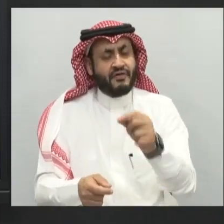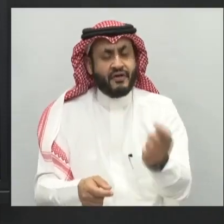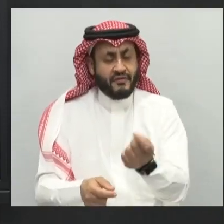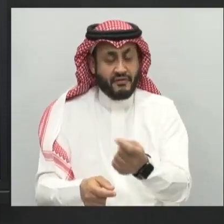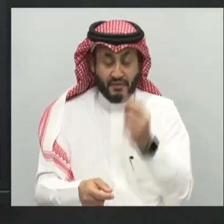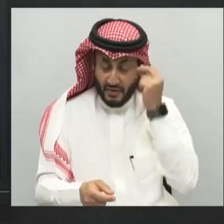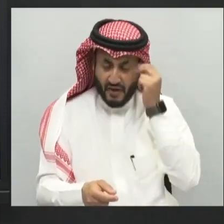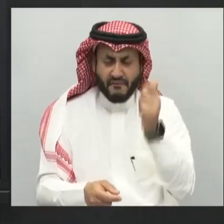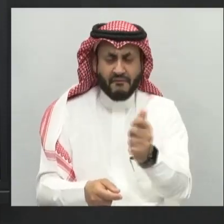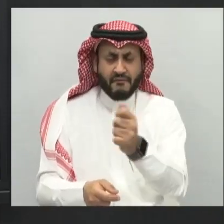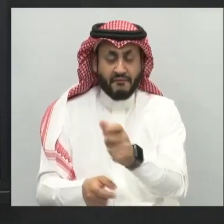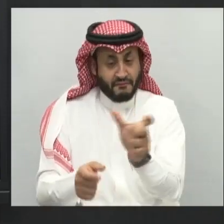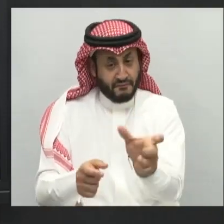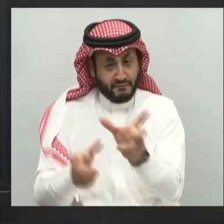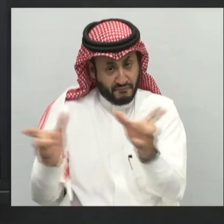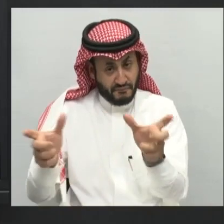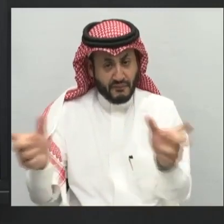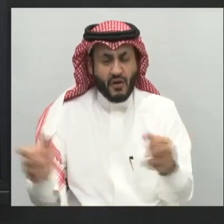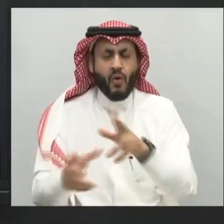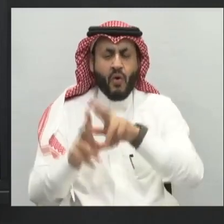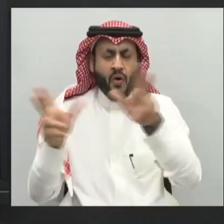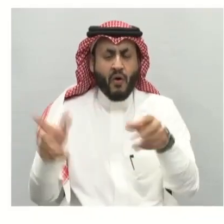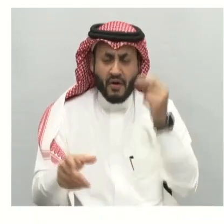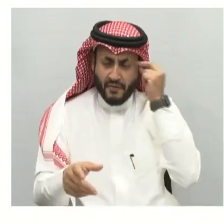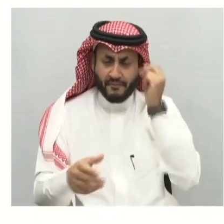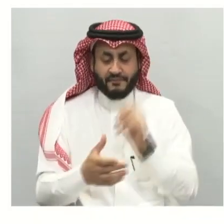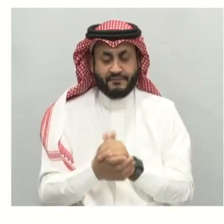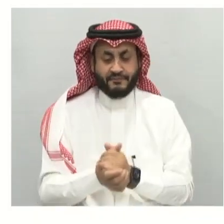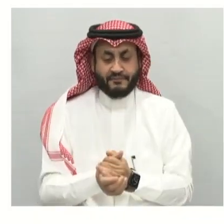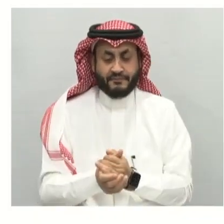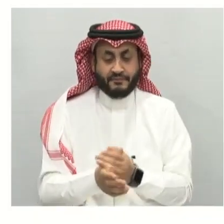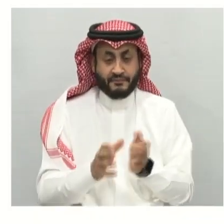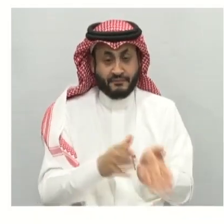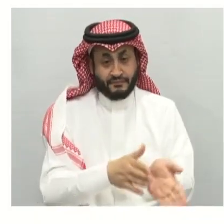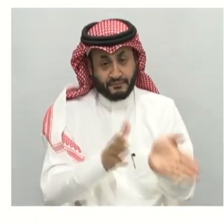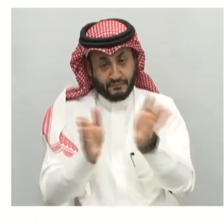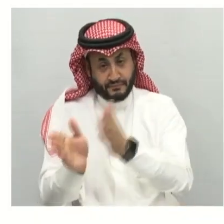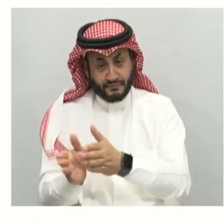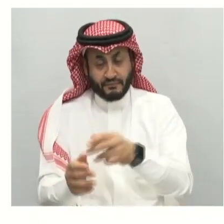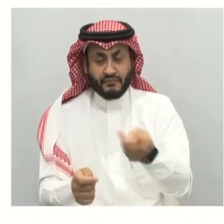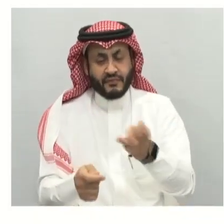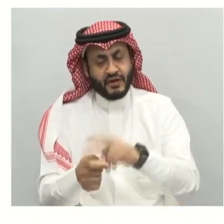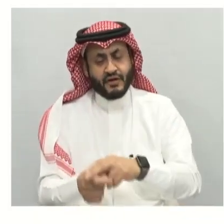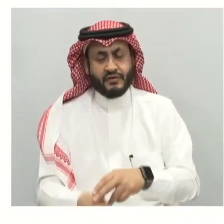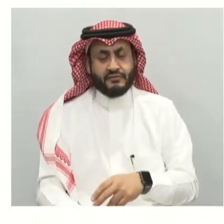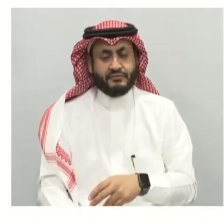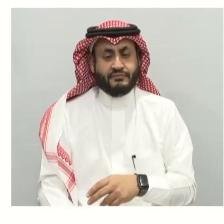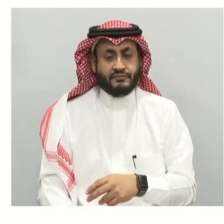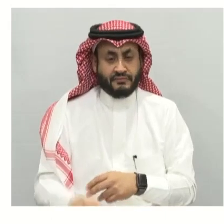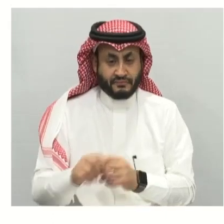the letters and words and sentences. Okay, so we're going to continue page